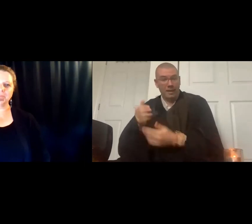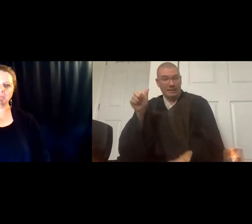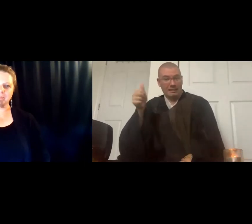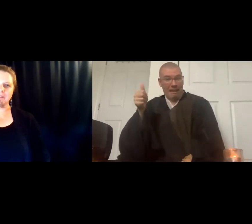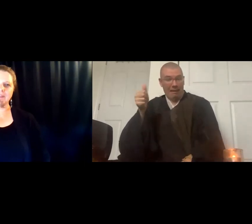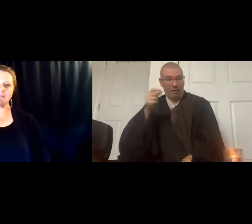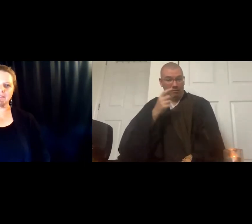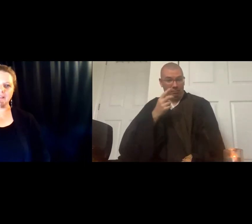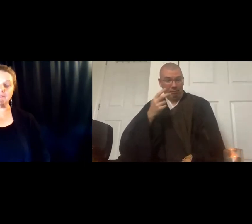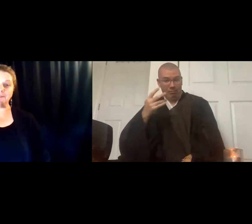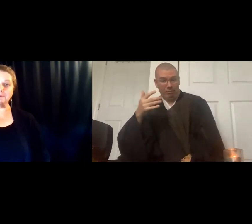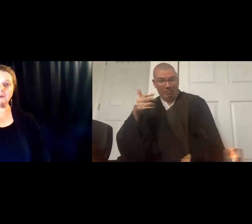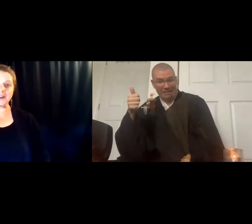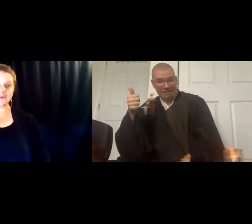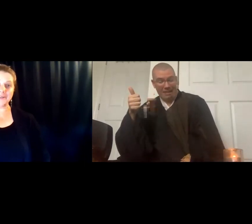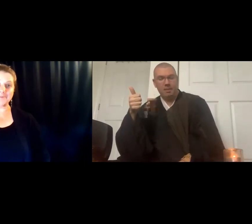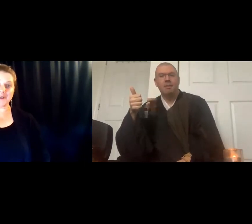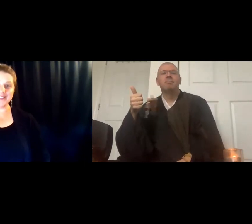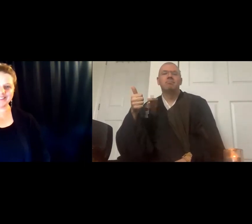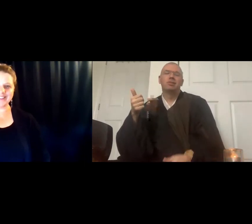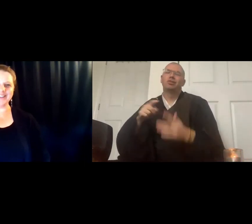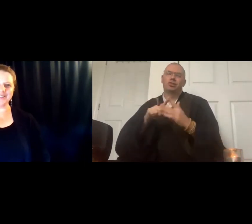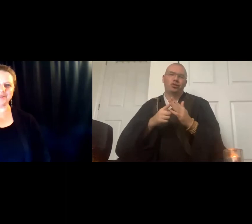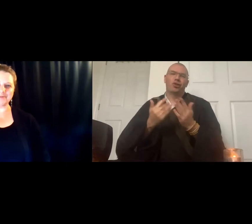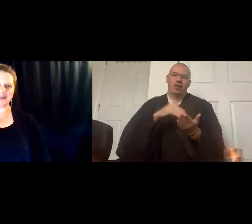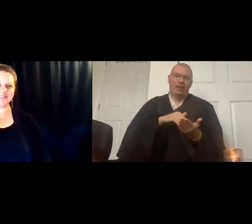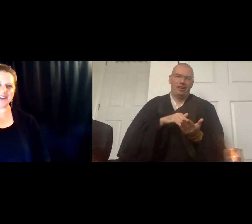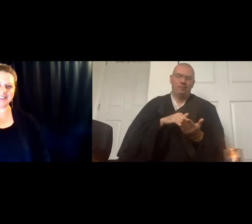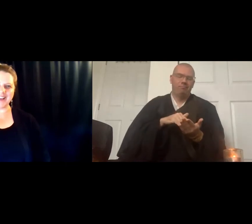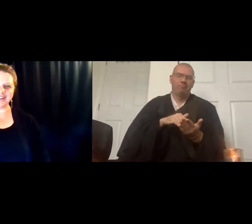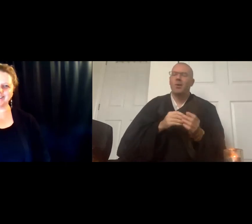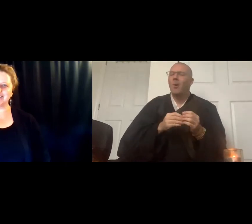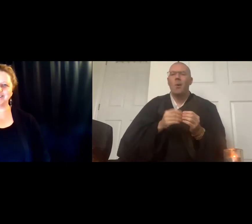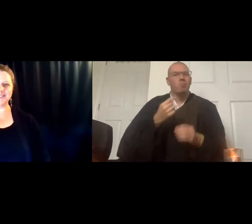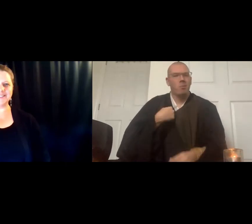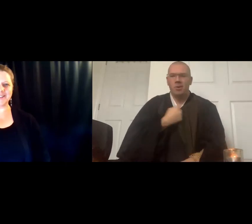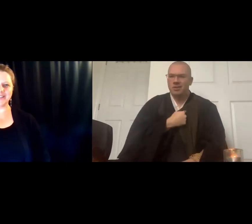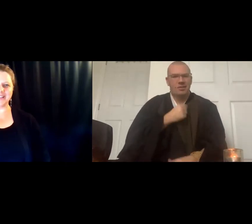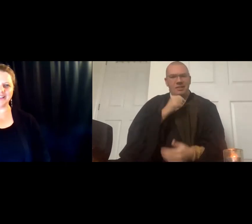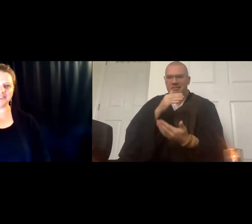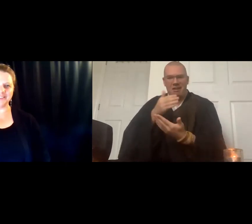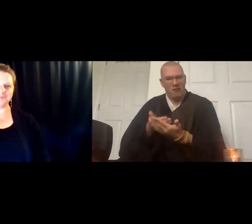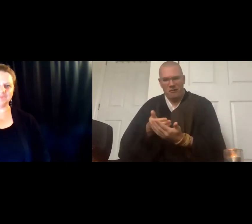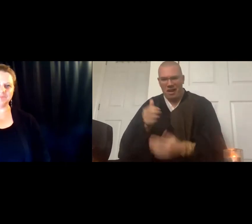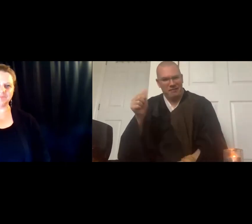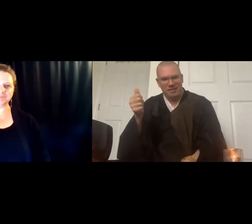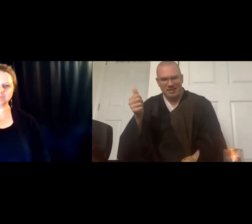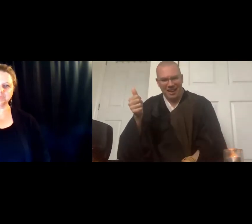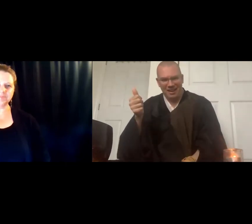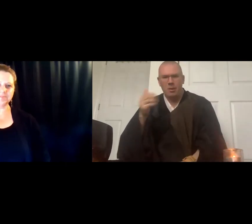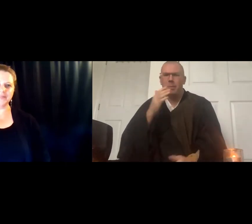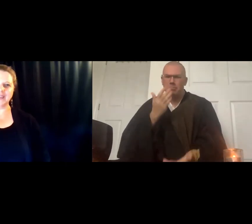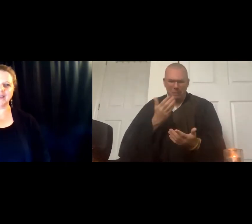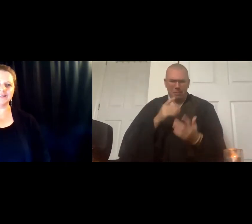So if you are counting your breaths and you do arrive at 10, just start again.